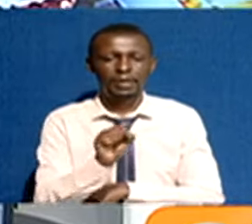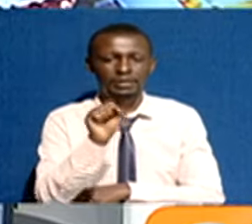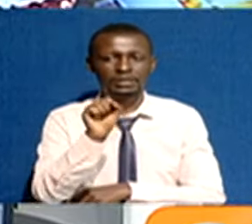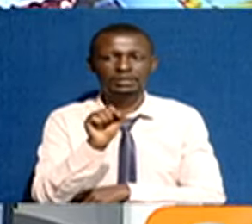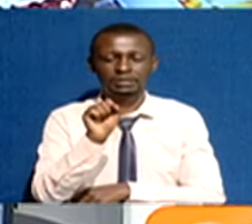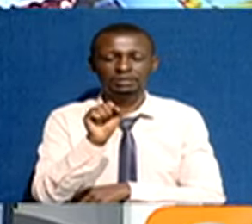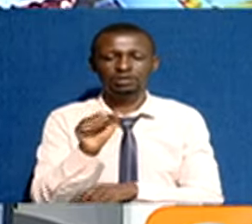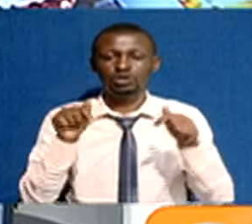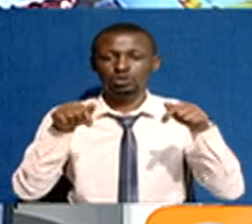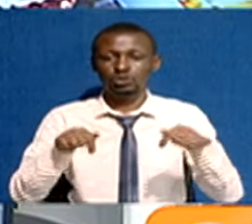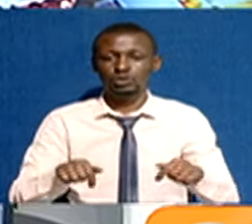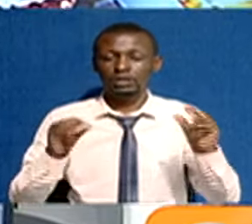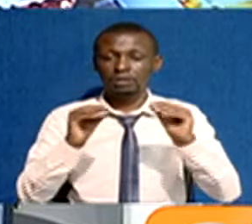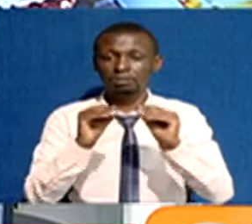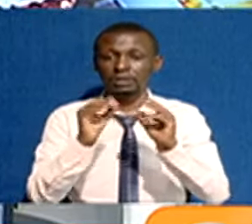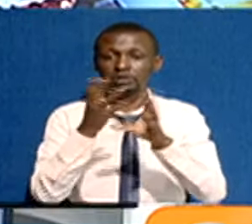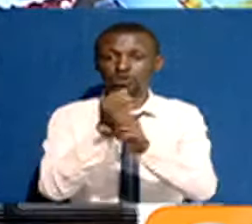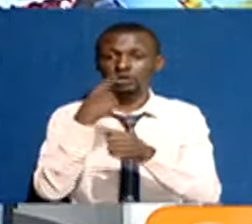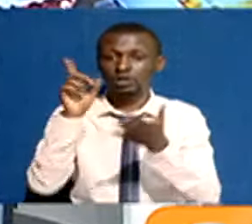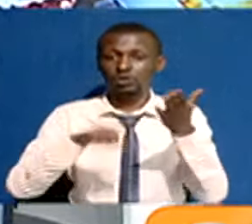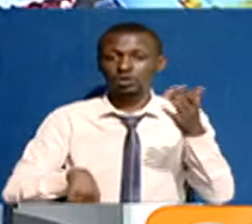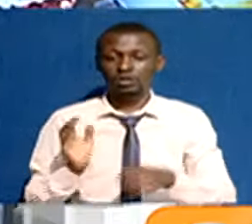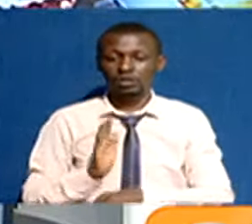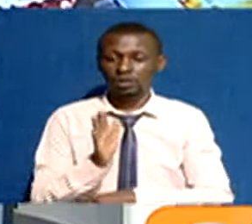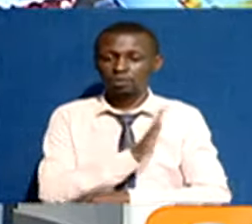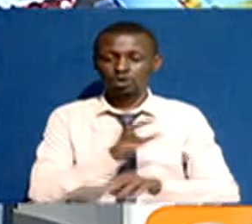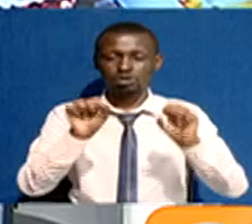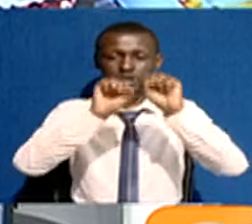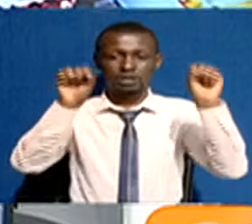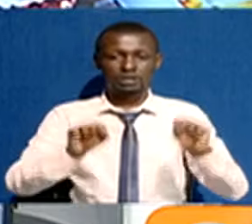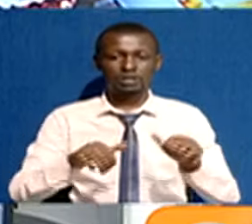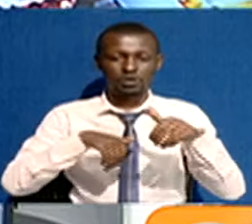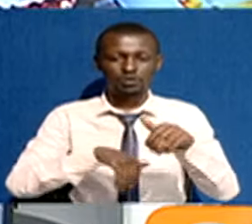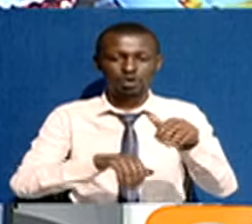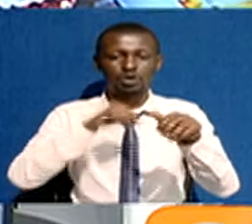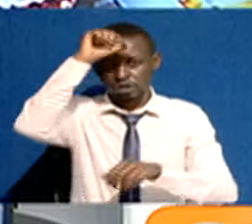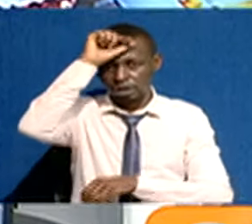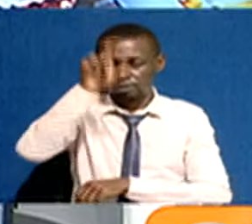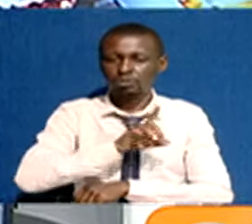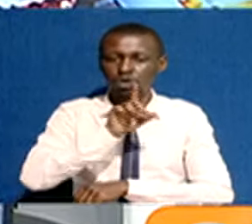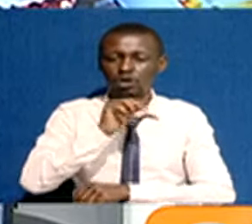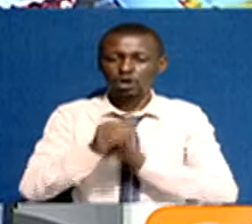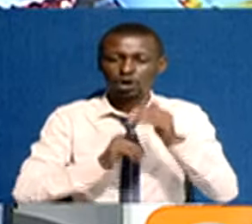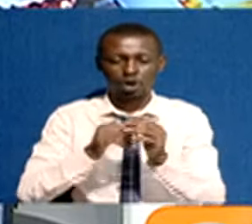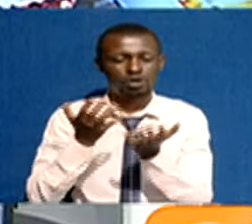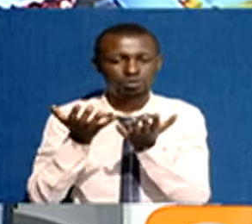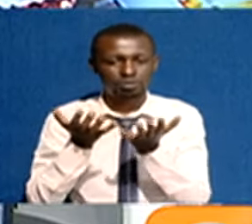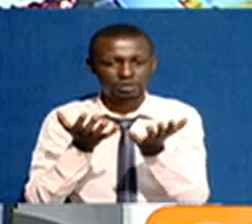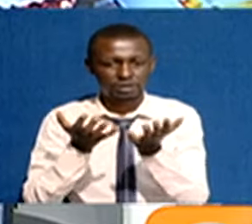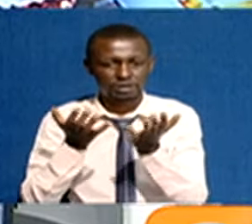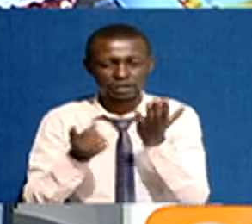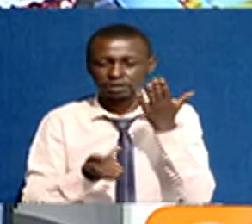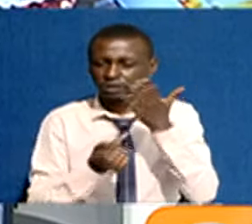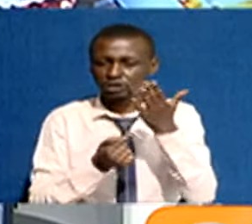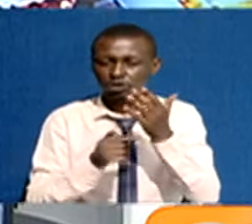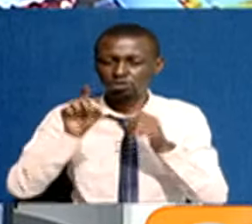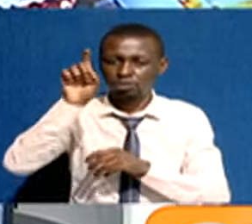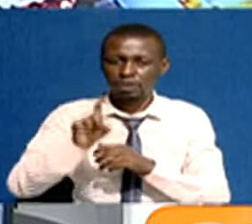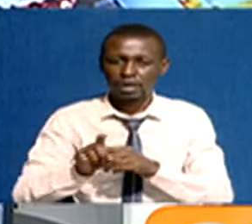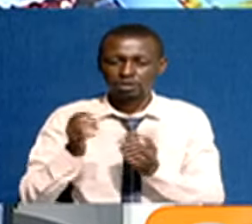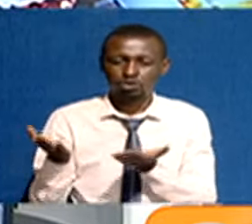earlier today, the board now says that the system is in line with the government's directive for all businesses to digitize to enhance